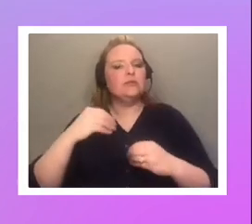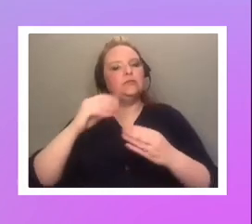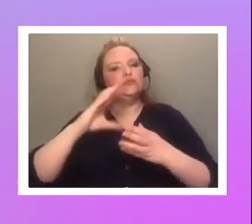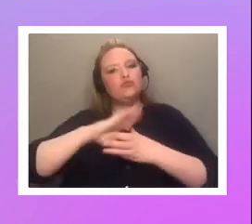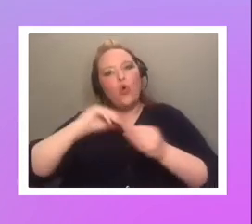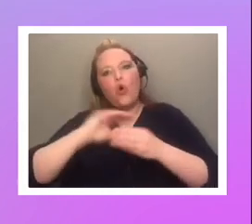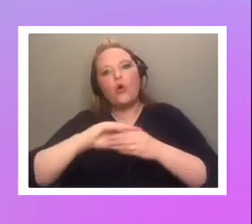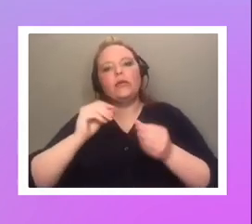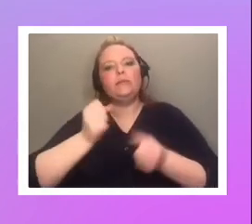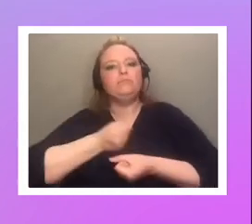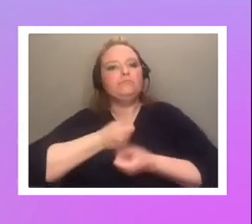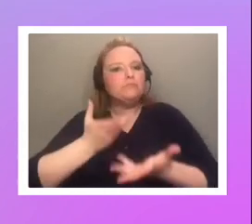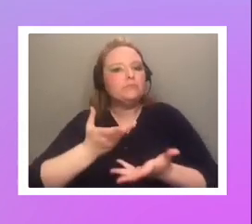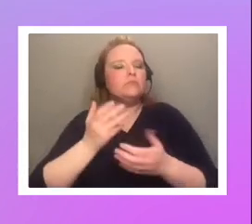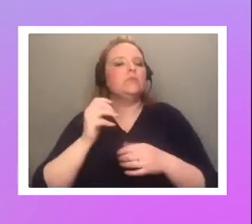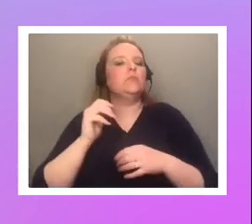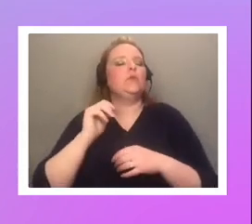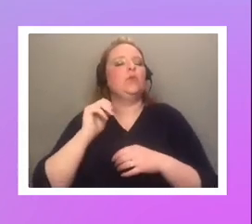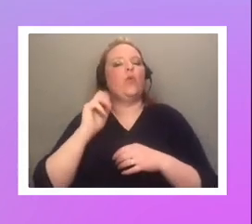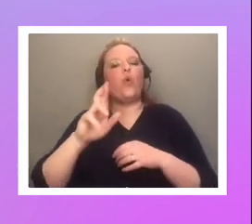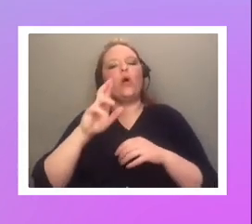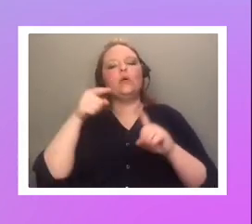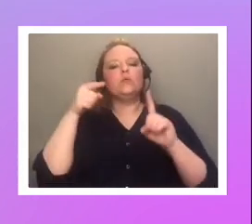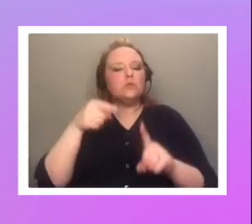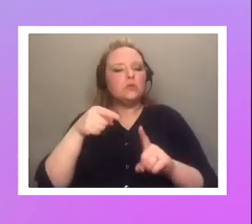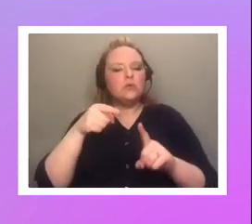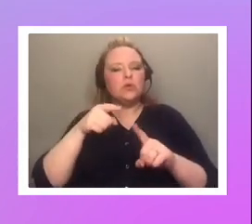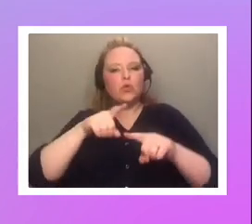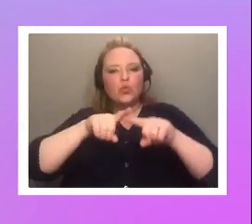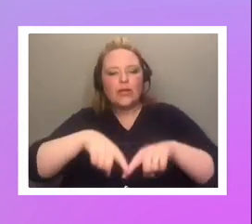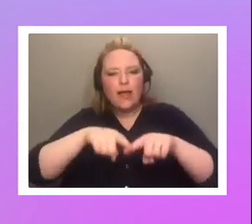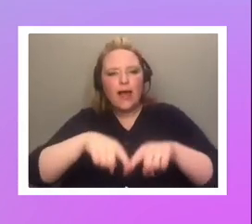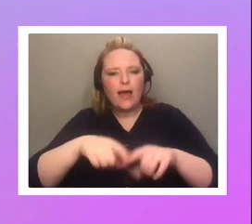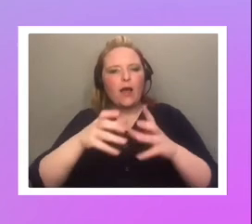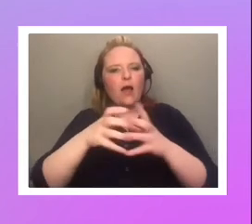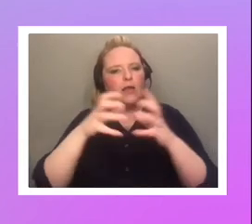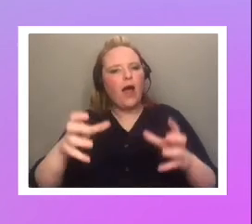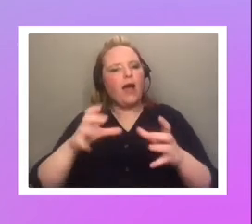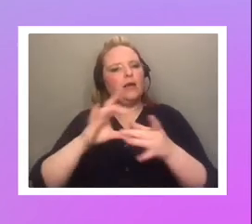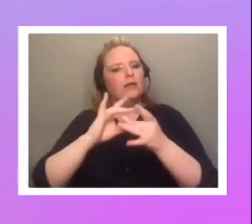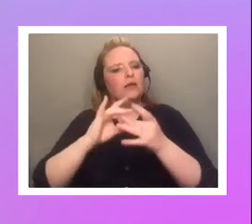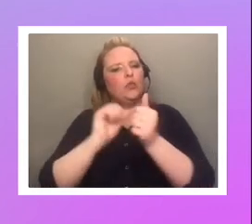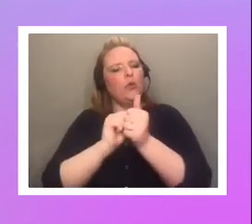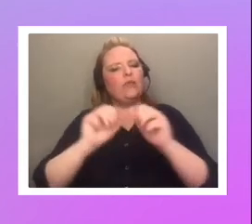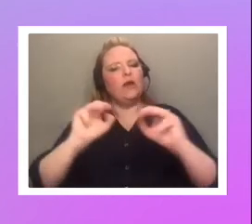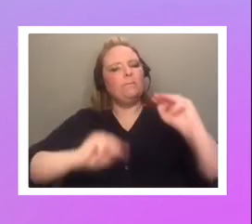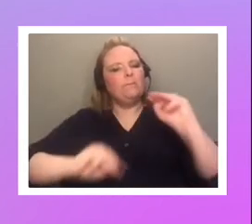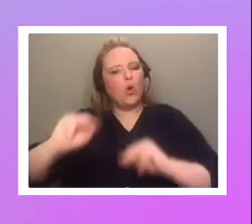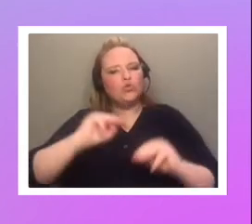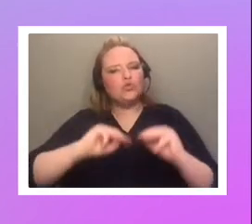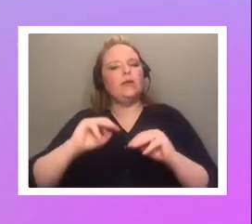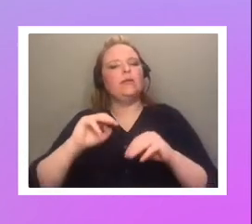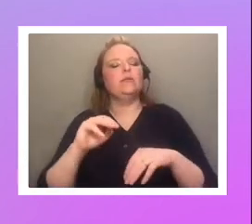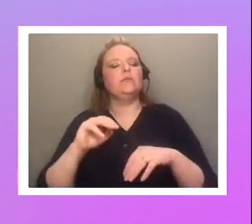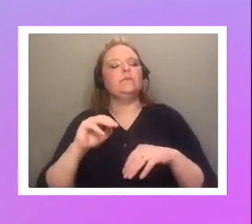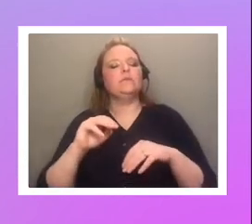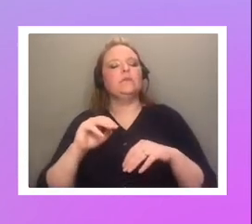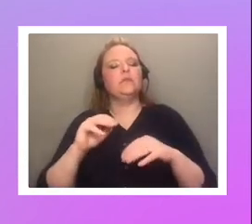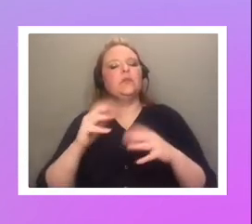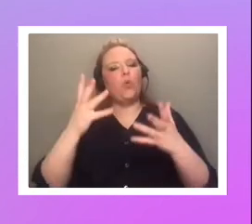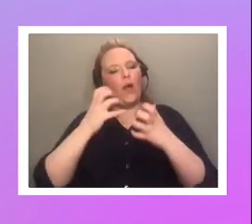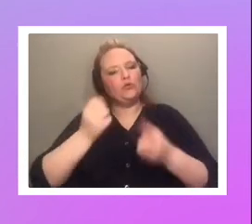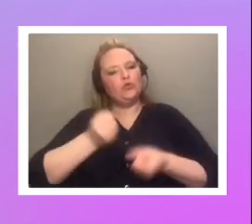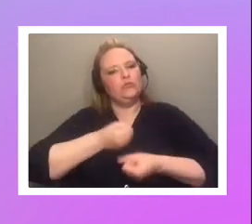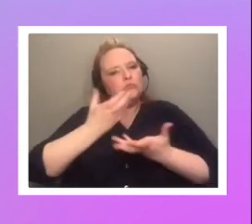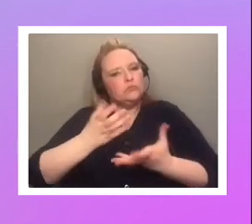story, or you're intentionally relying very, very heavily on motion to get your message